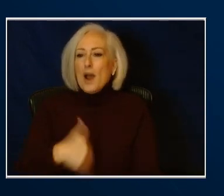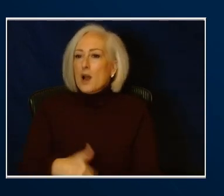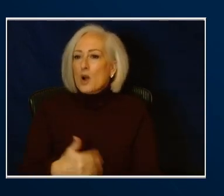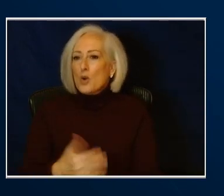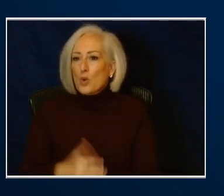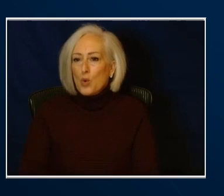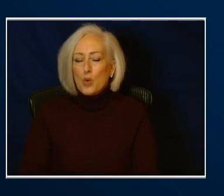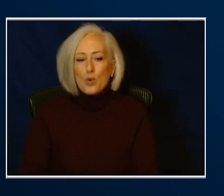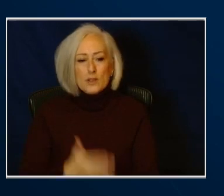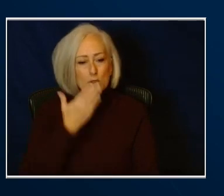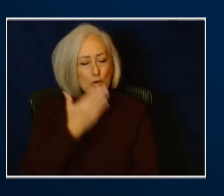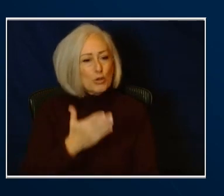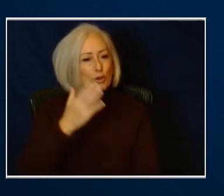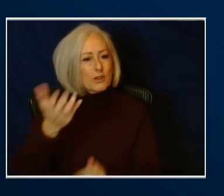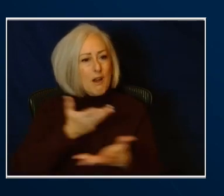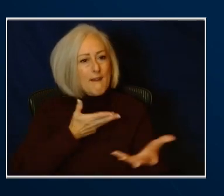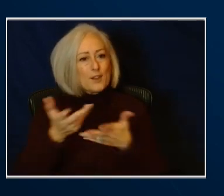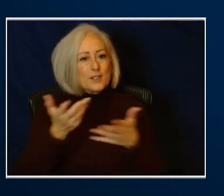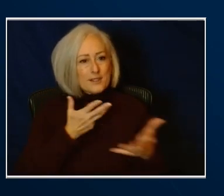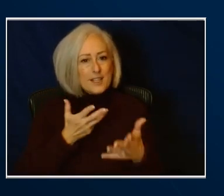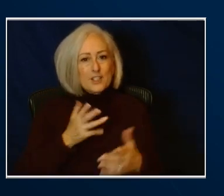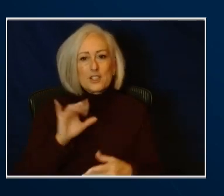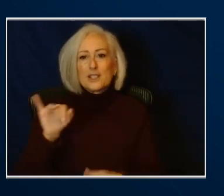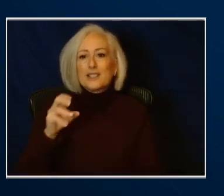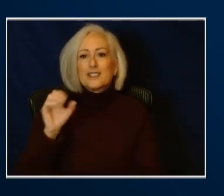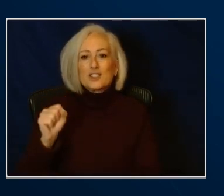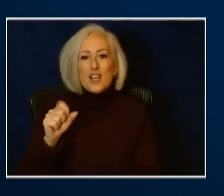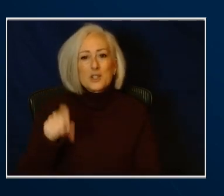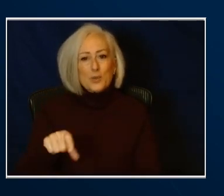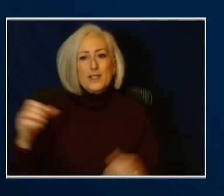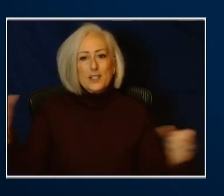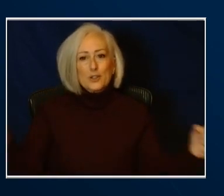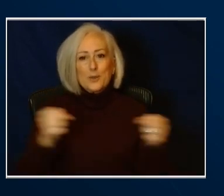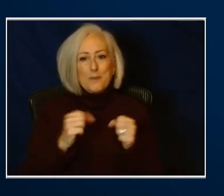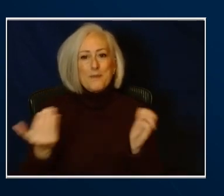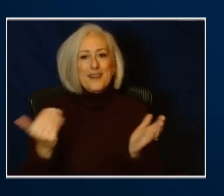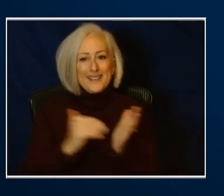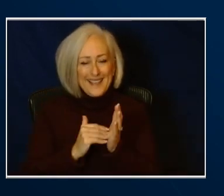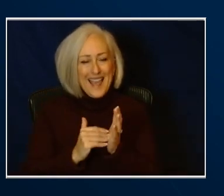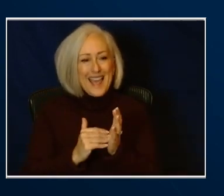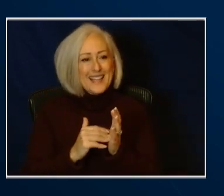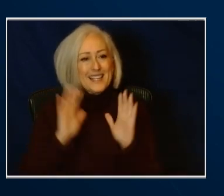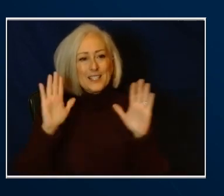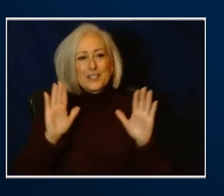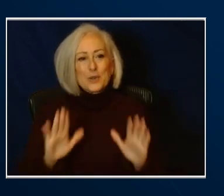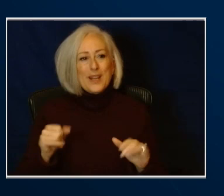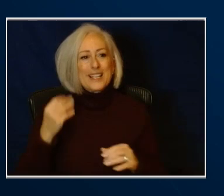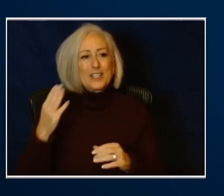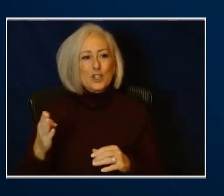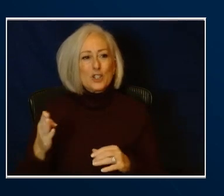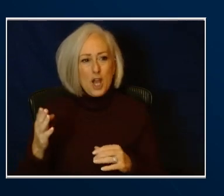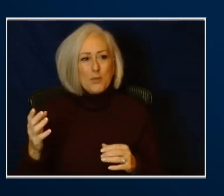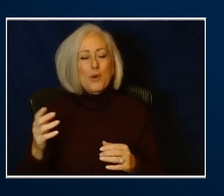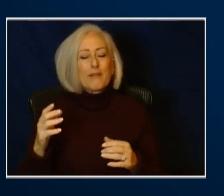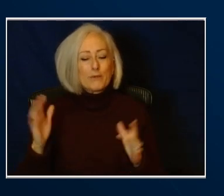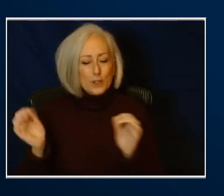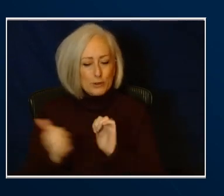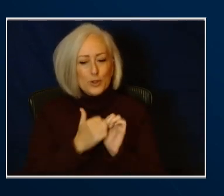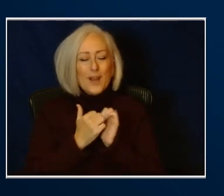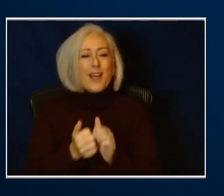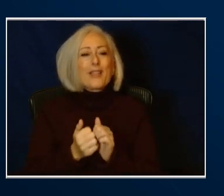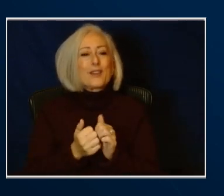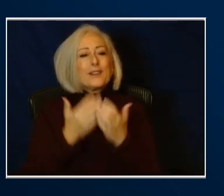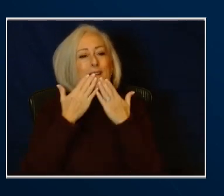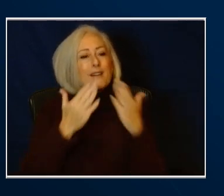of a conversation. I think, Jess, we got to have these folks back. This is great, and they always do such a great job when they're with us. And very thankful, very